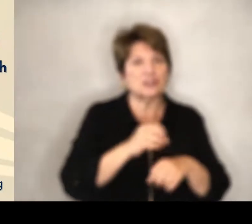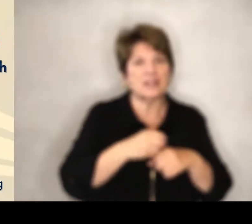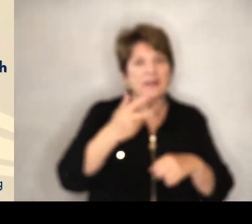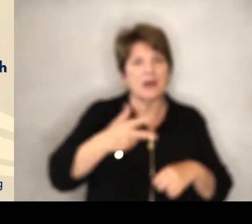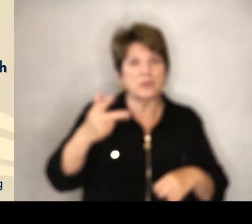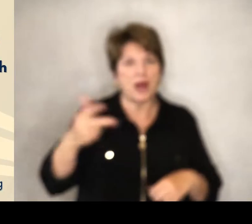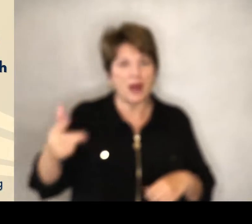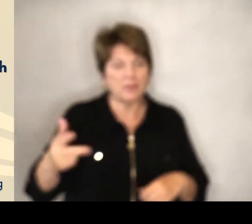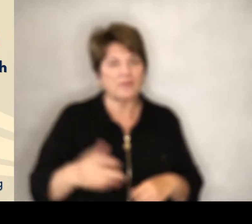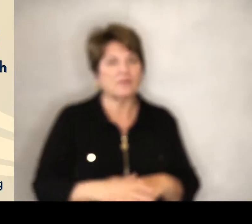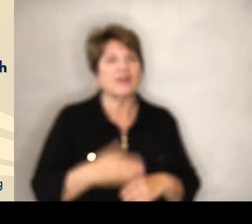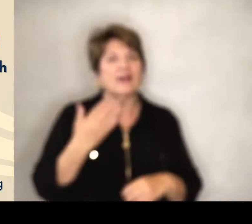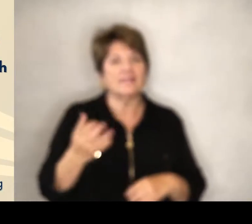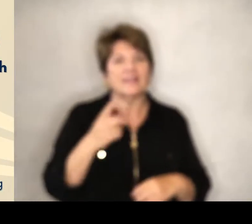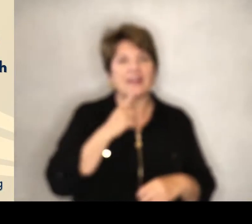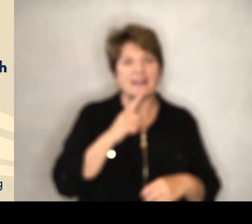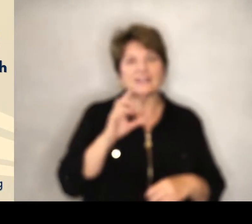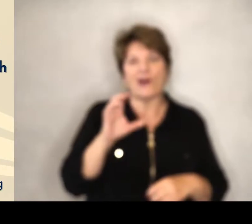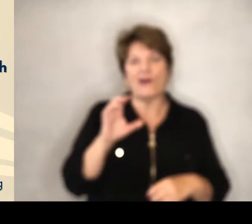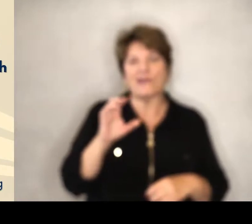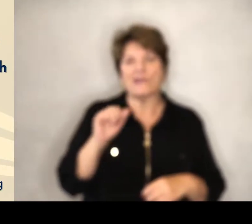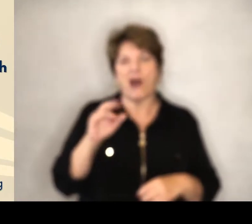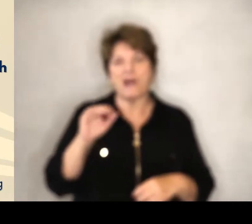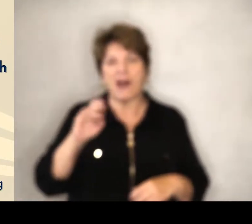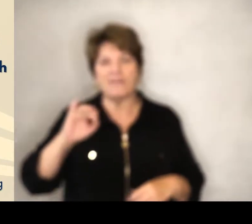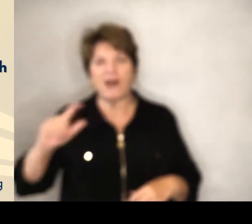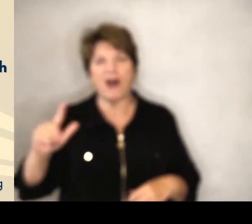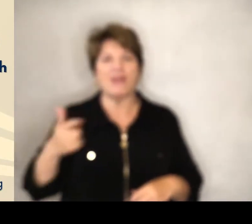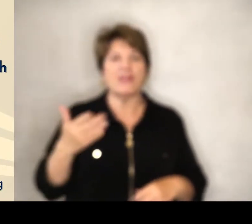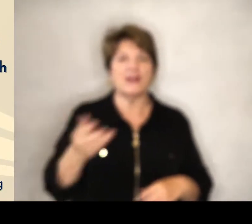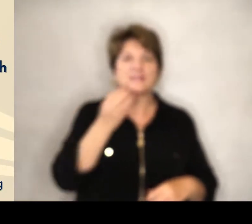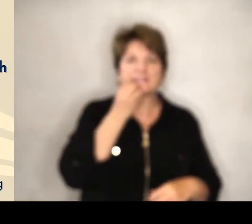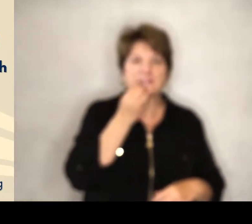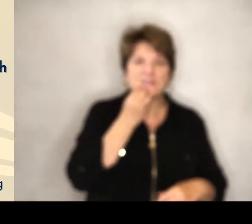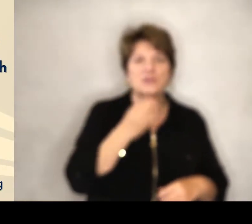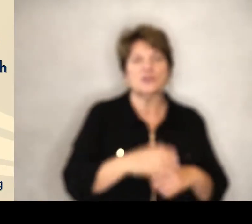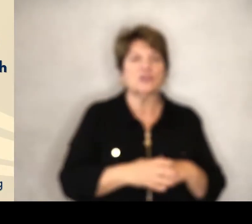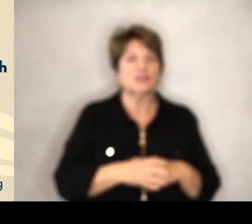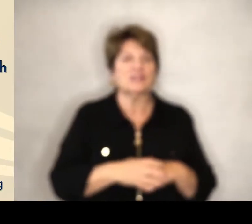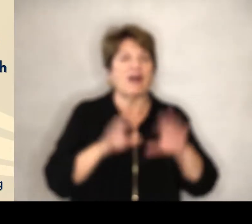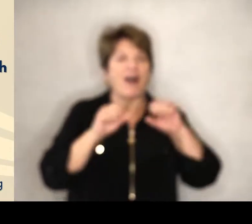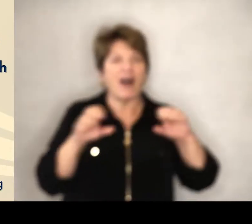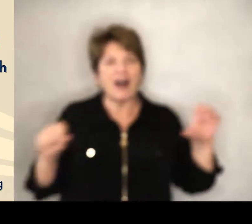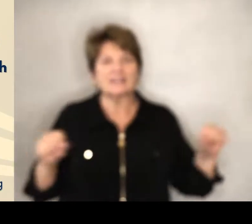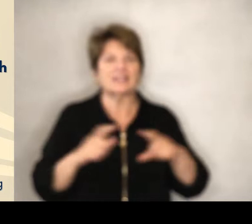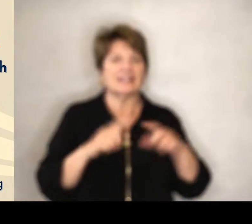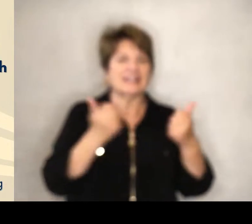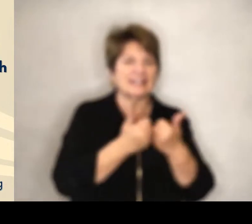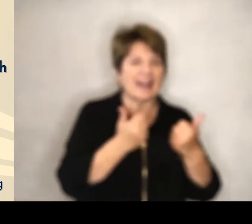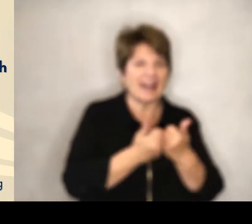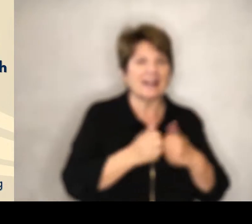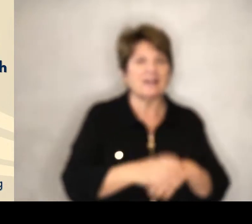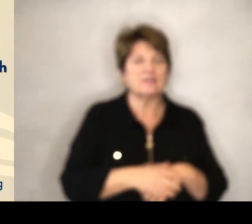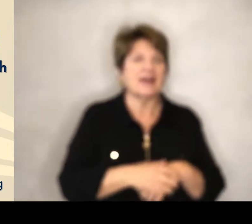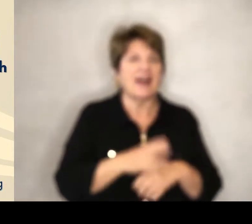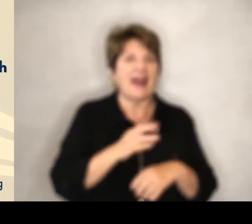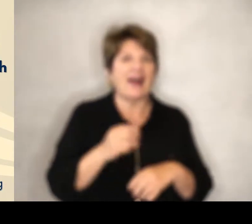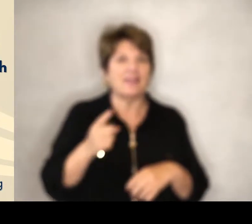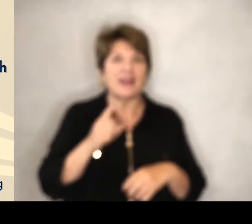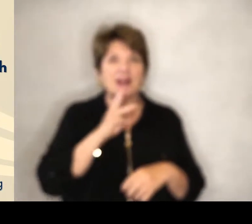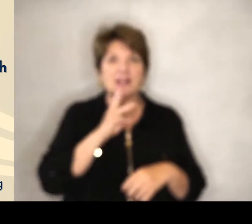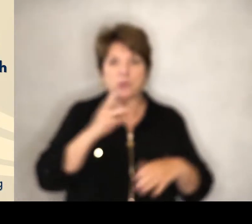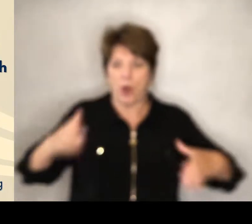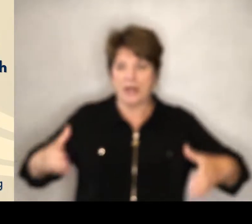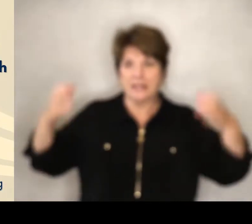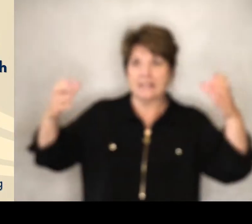on, there is a carnival going on, and there's food, and there's slushies, and hot dogs, and games, and there's a dunk tank that